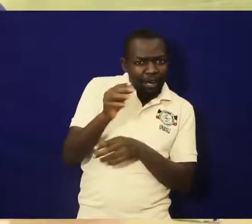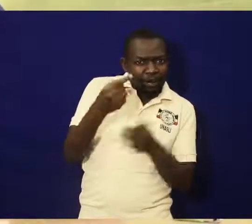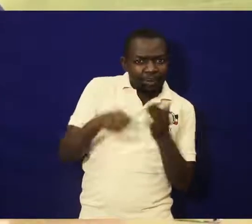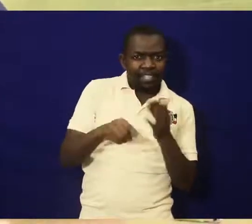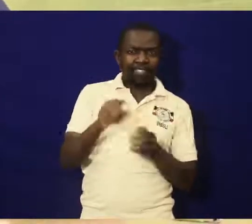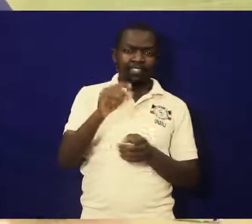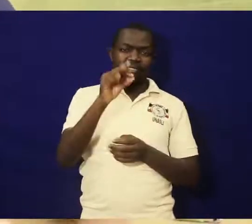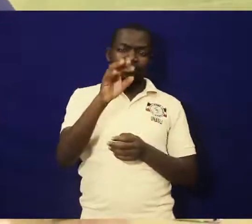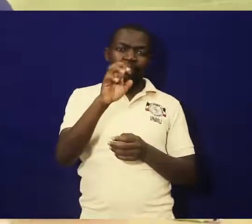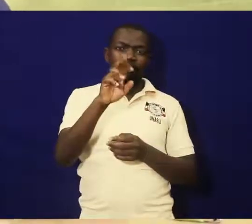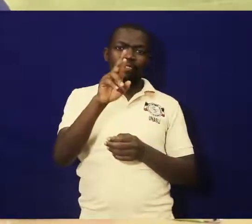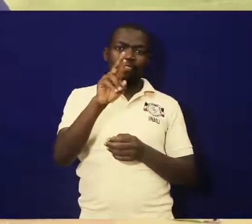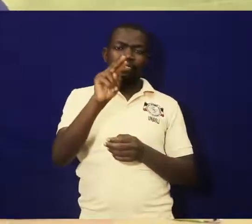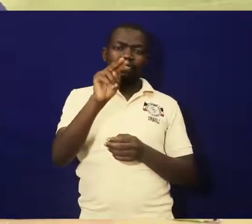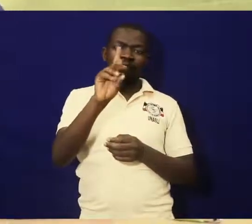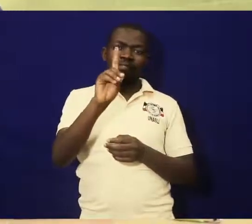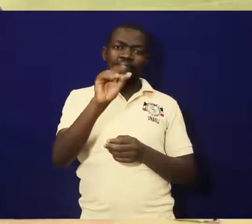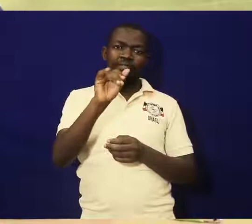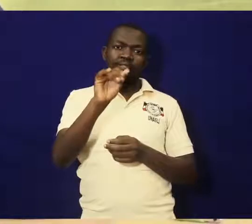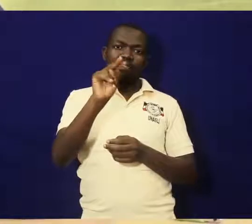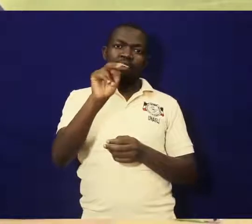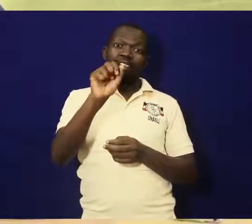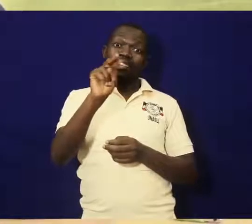his last day in that season.